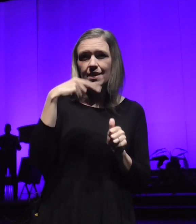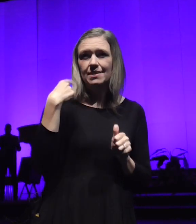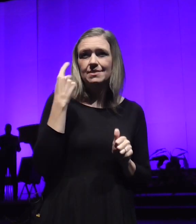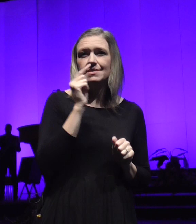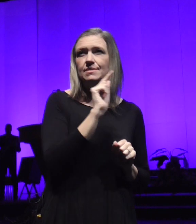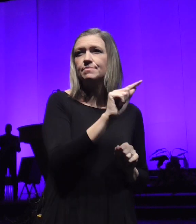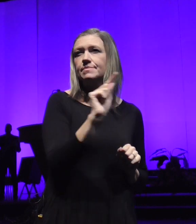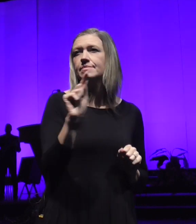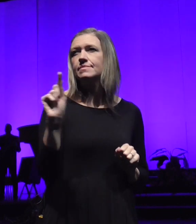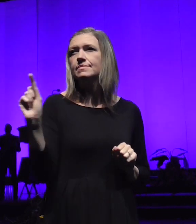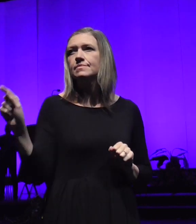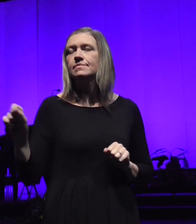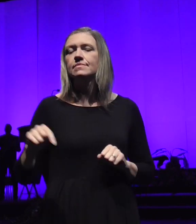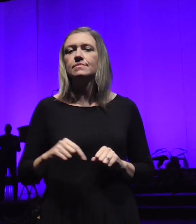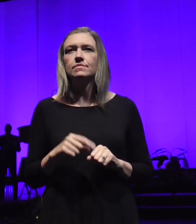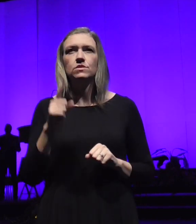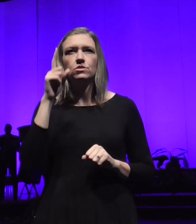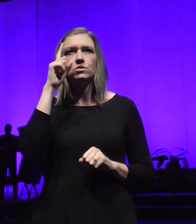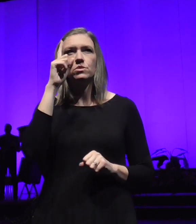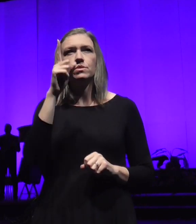each face.